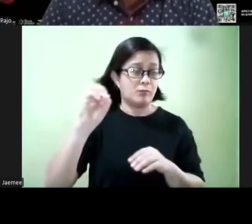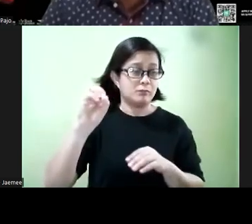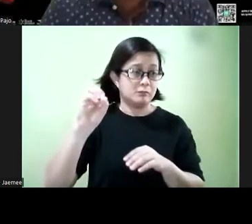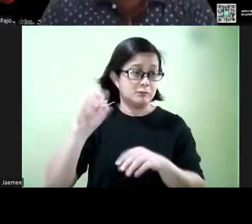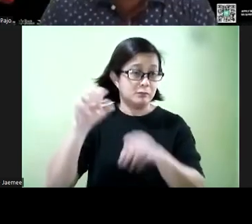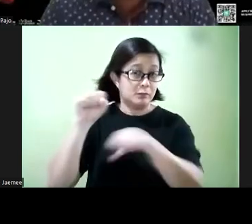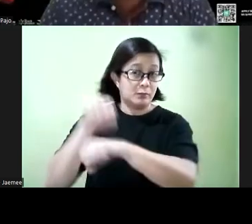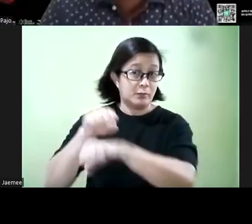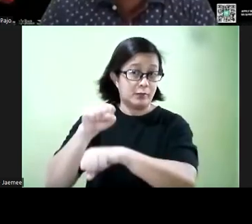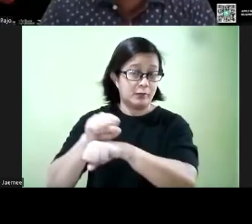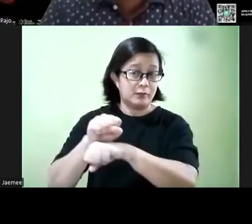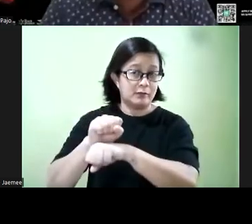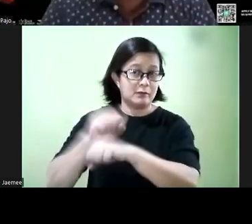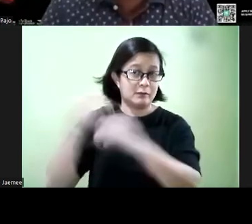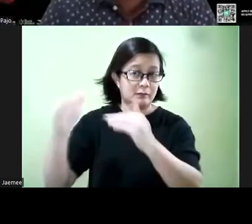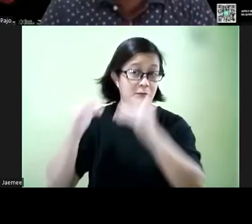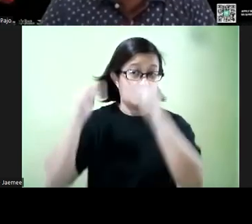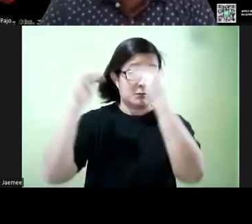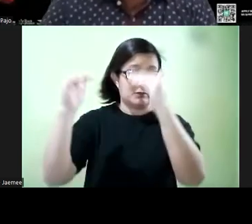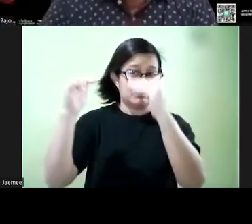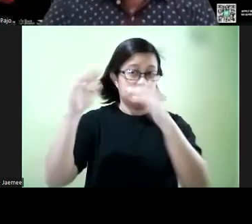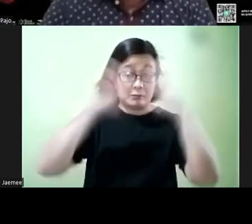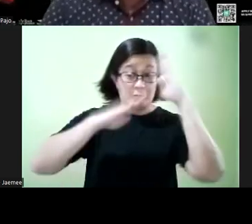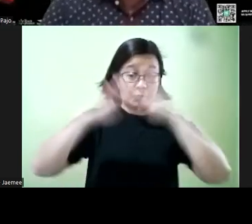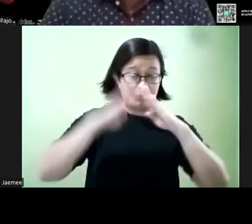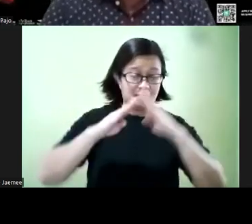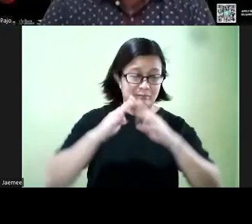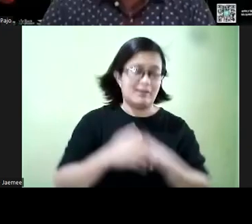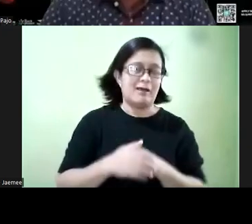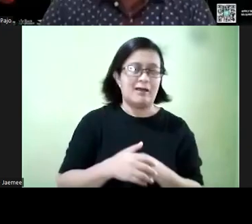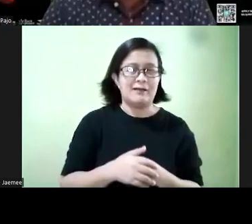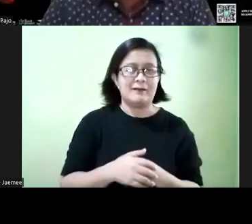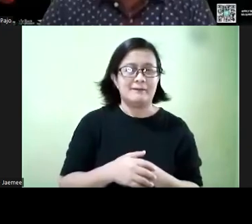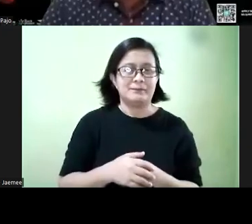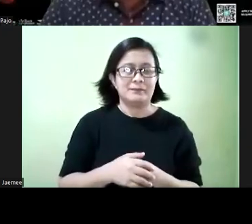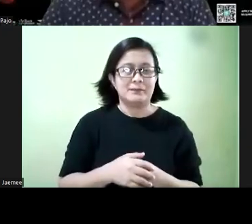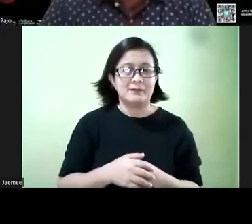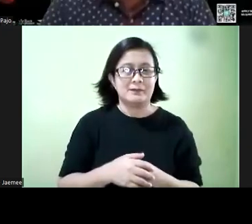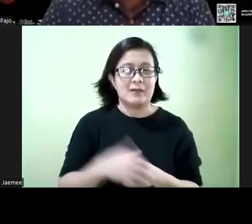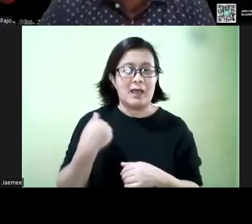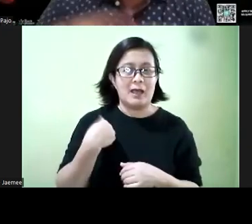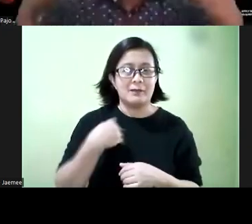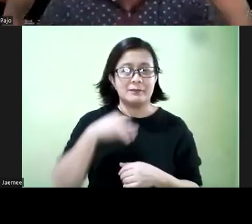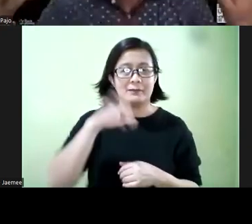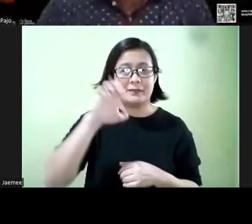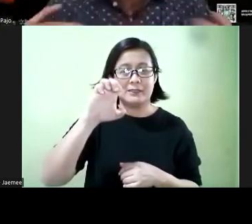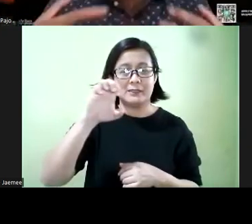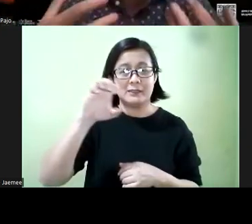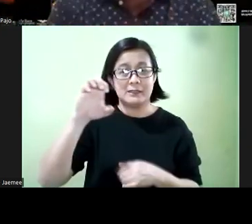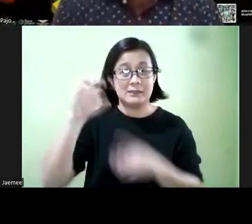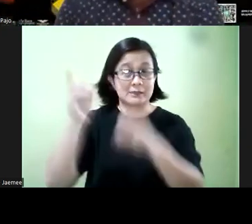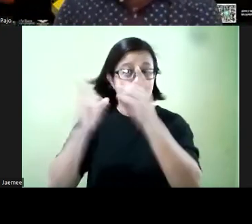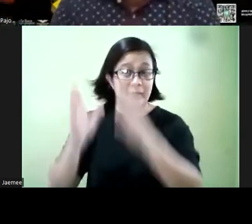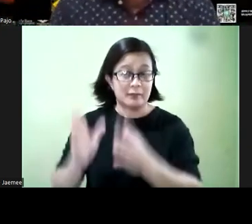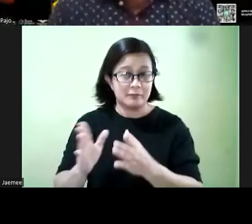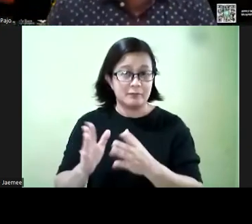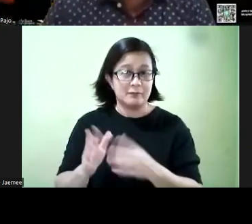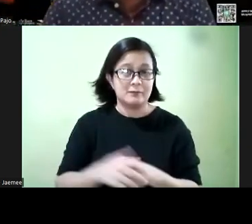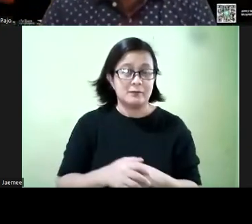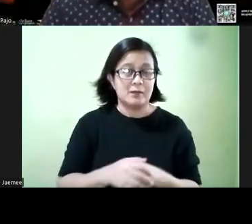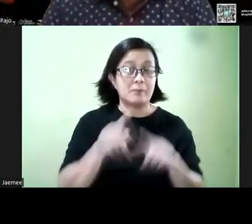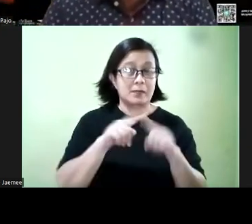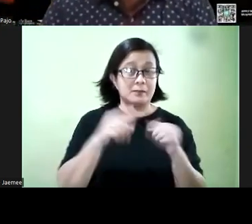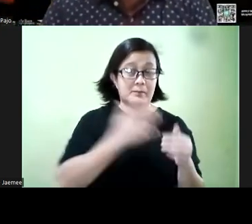they actually get promoted. So that's their problem. So na, well, I just get promoted. I'm an executive director. Now I have to attend more meetings. But my other